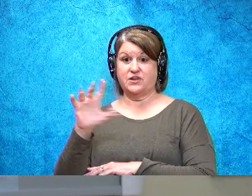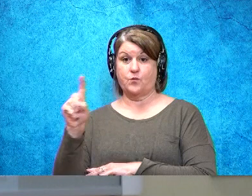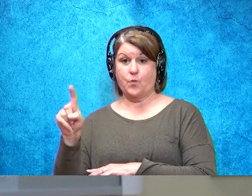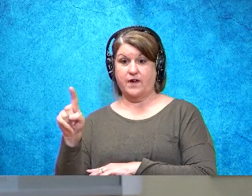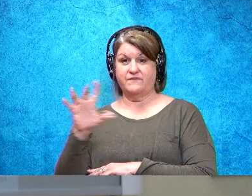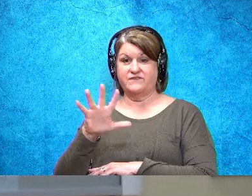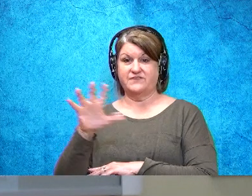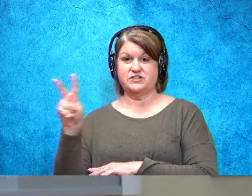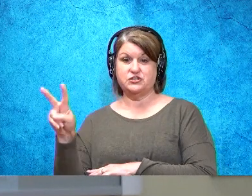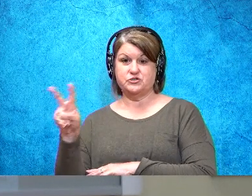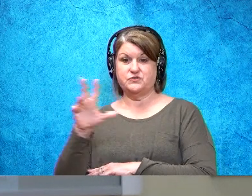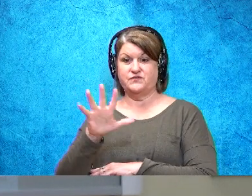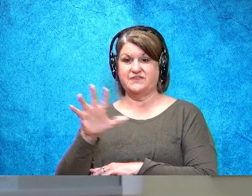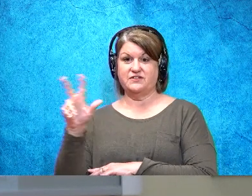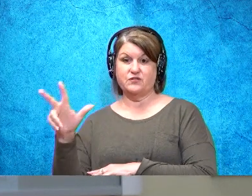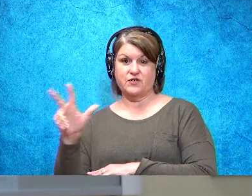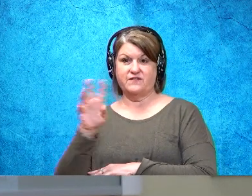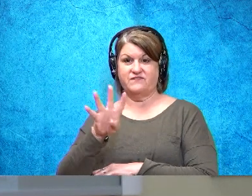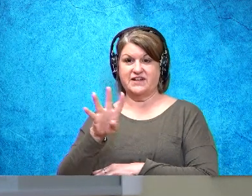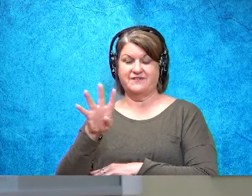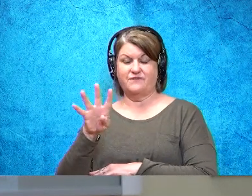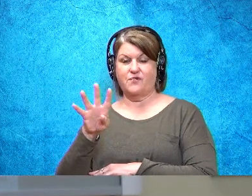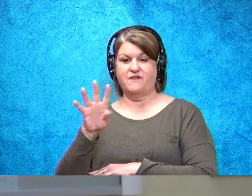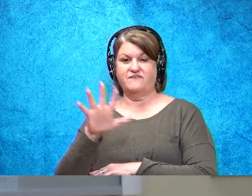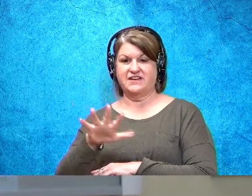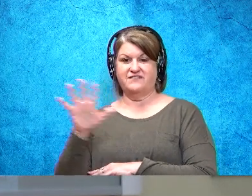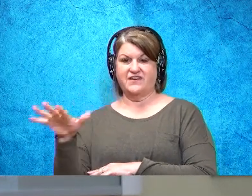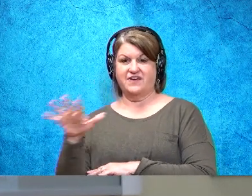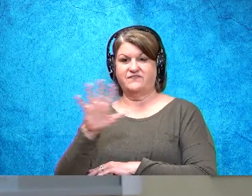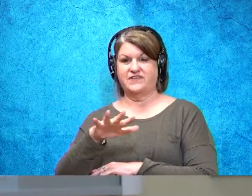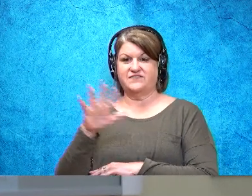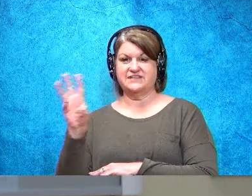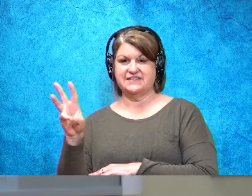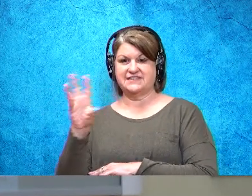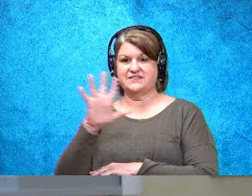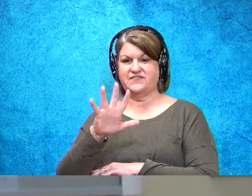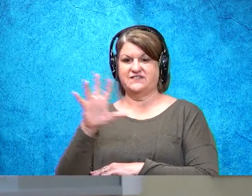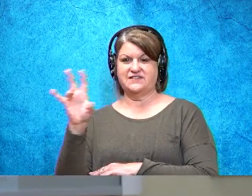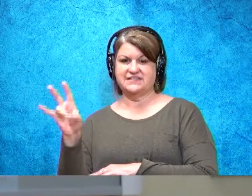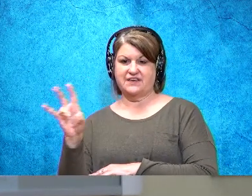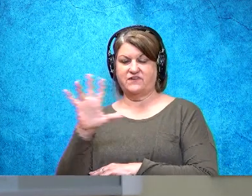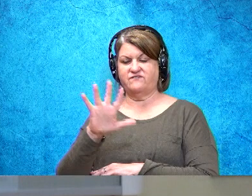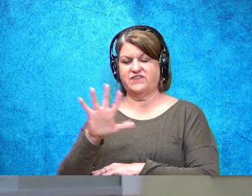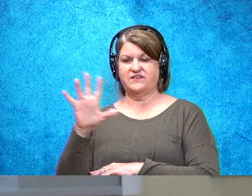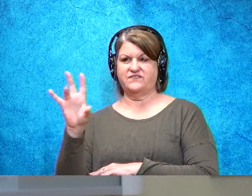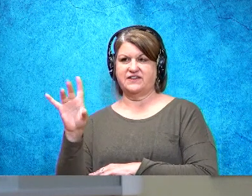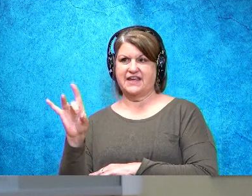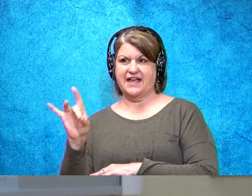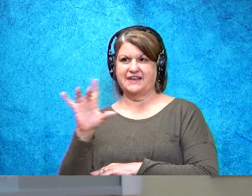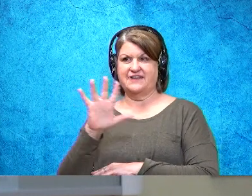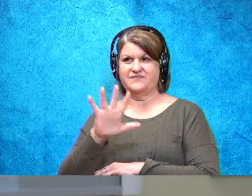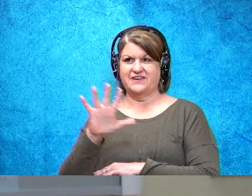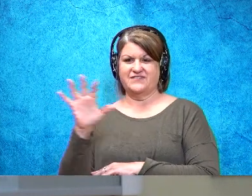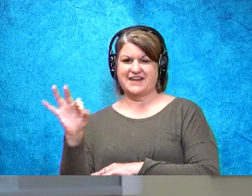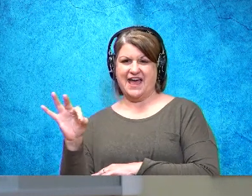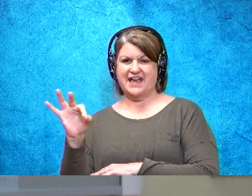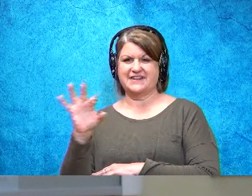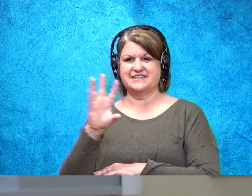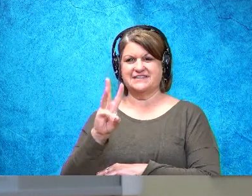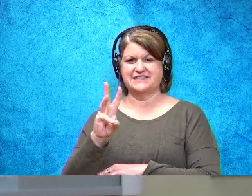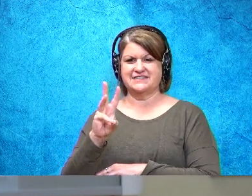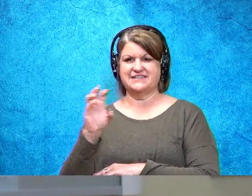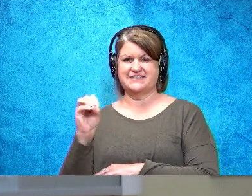51, 52, 53, 54, 55, 56, 57, 58,